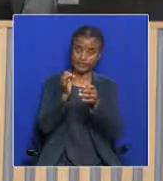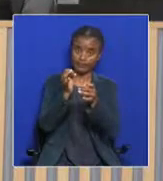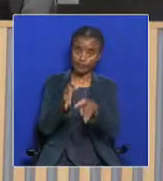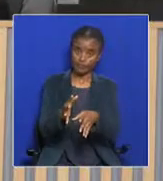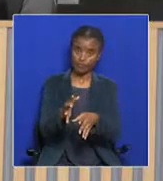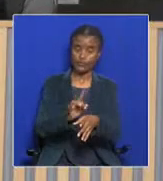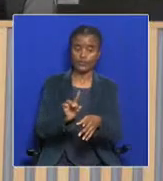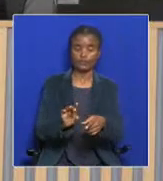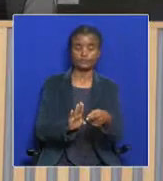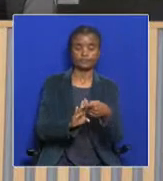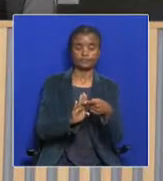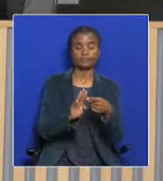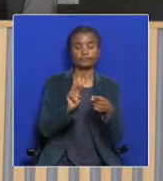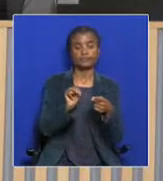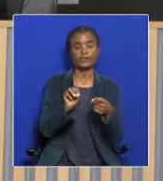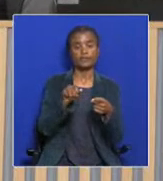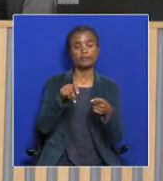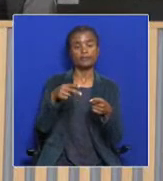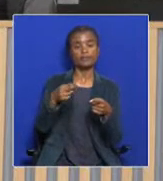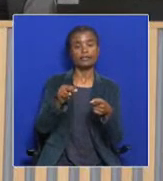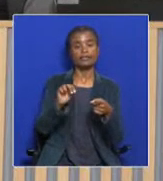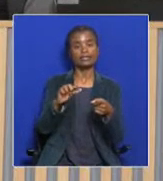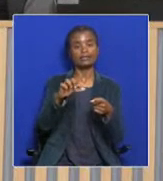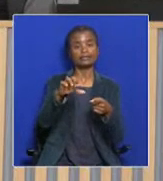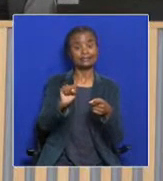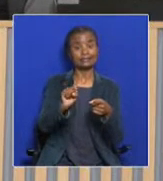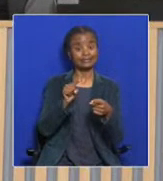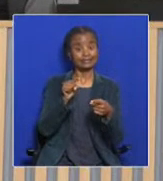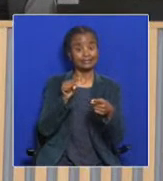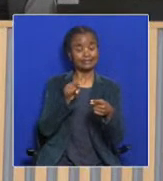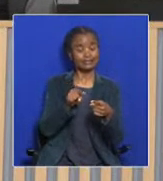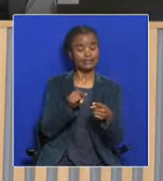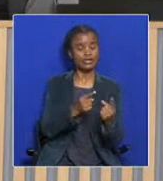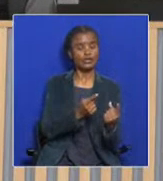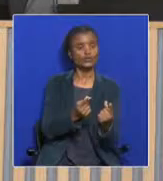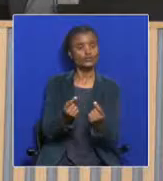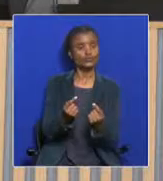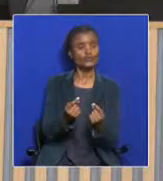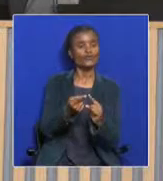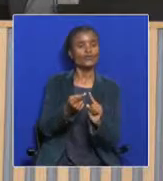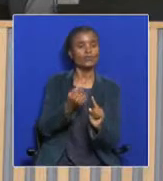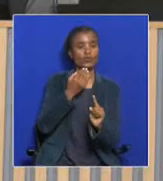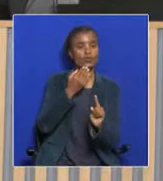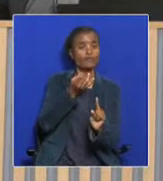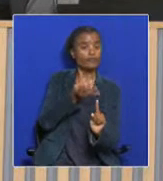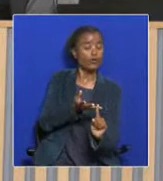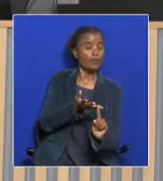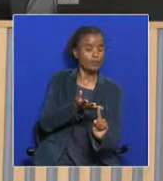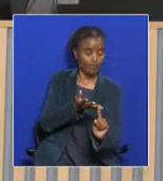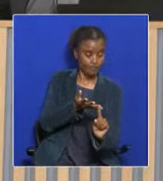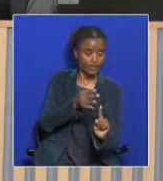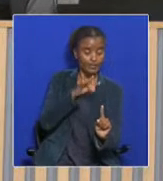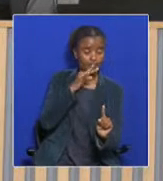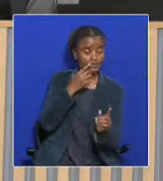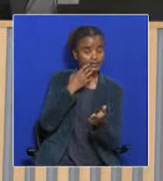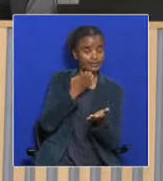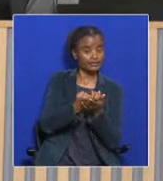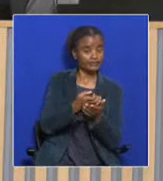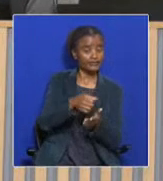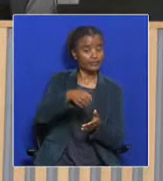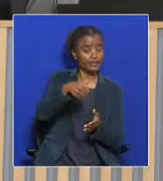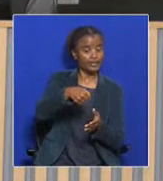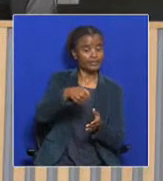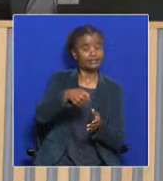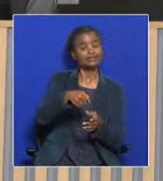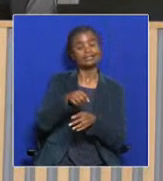Mpangase was acting on your instructions to get exhibit bags, to put things in an SAP 13. You were directing